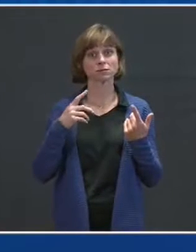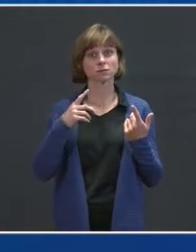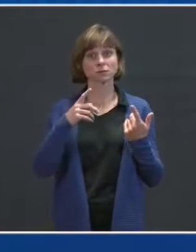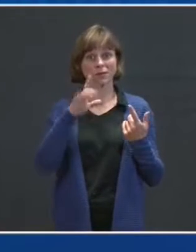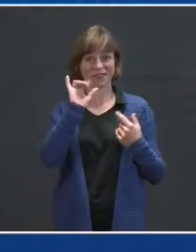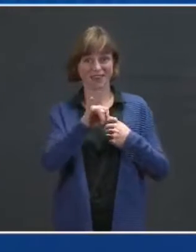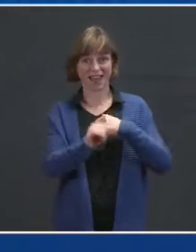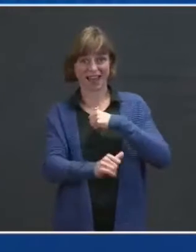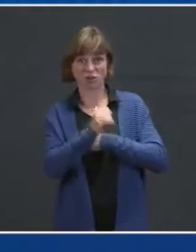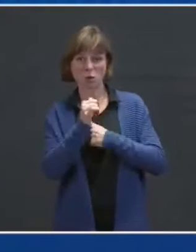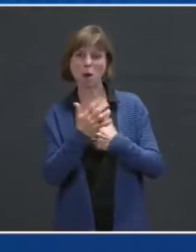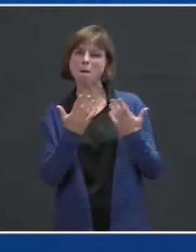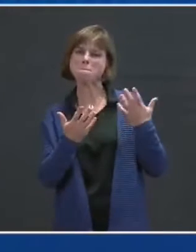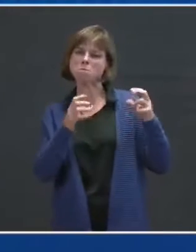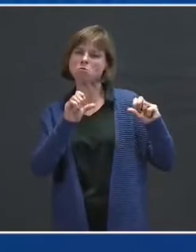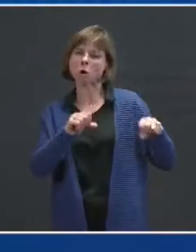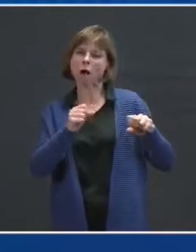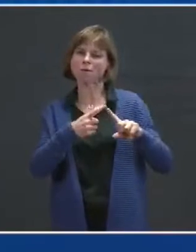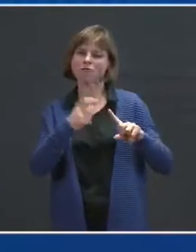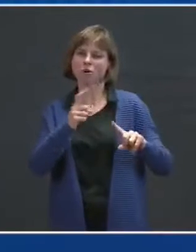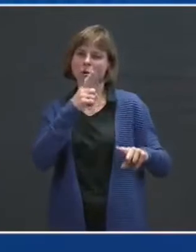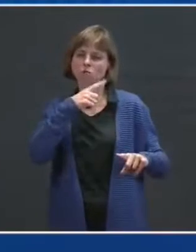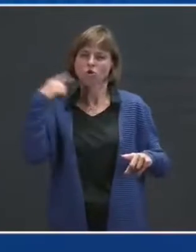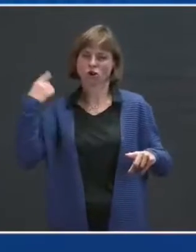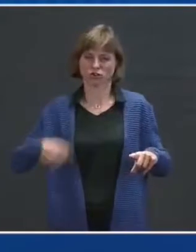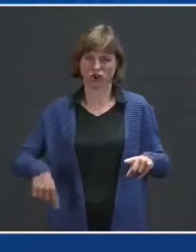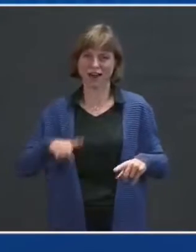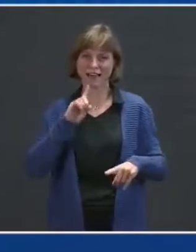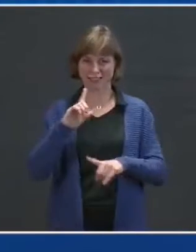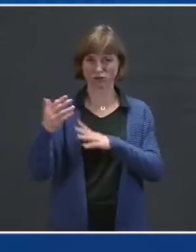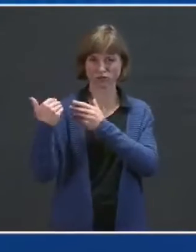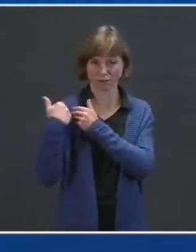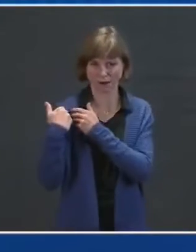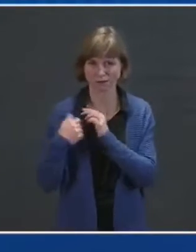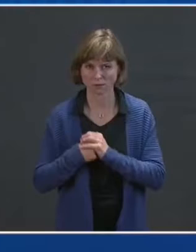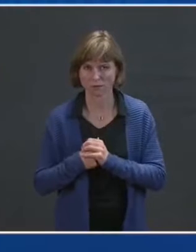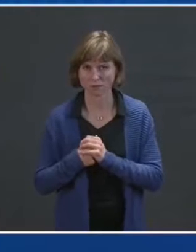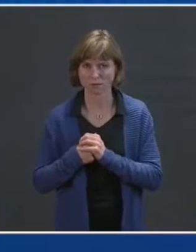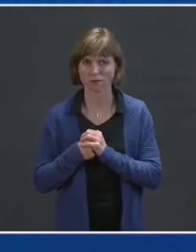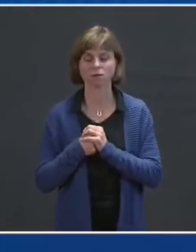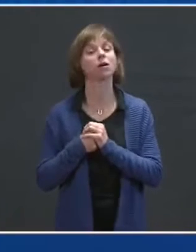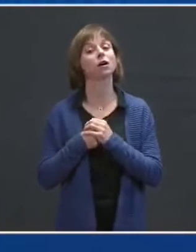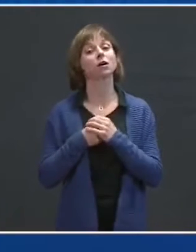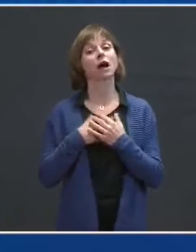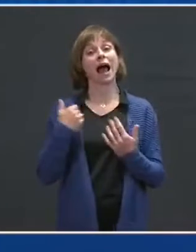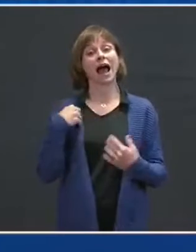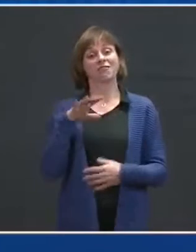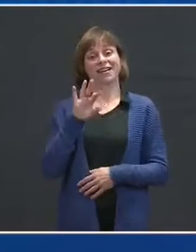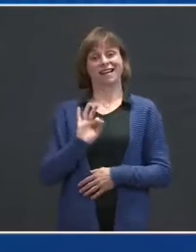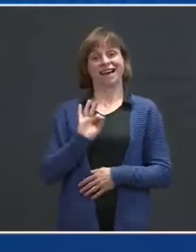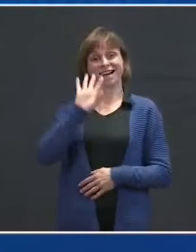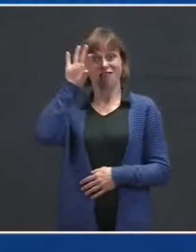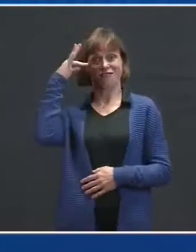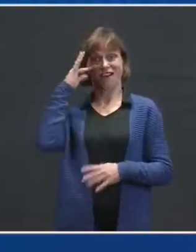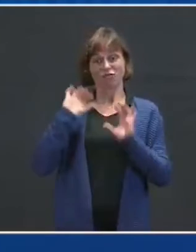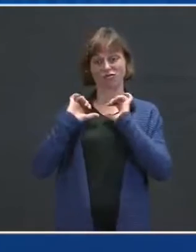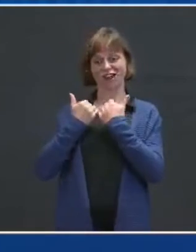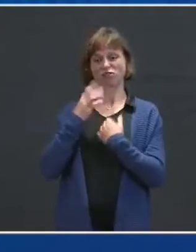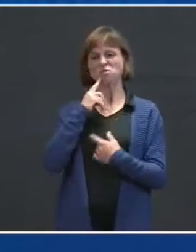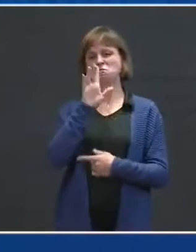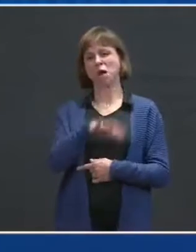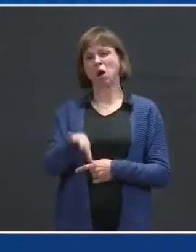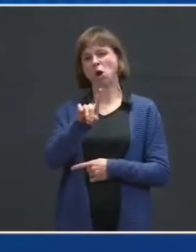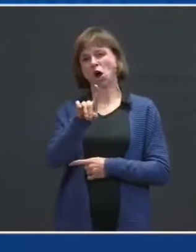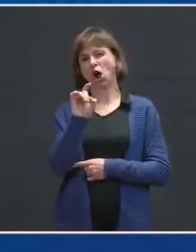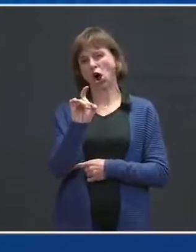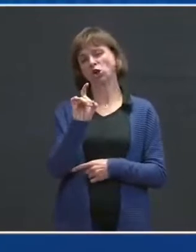of Russian origin, was responsible. As of today, 9 federal agencies and about 100 private sector